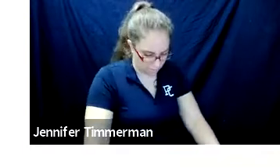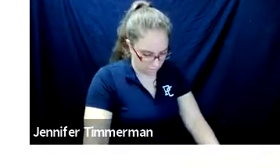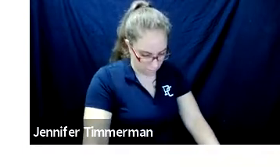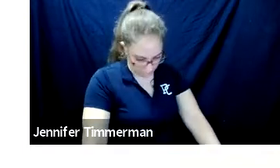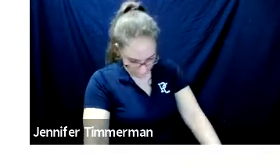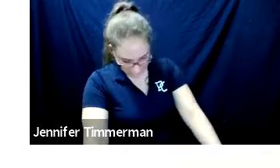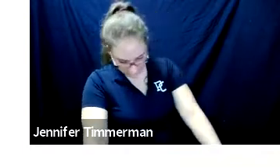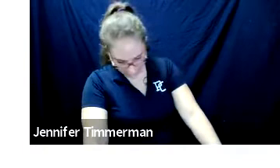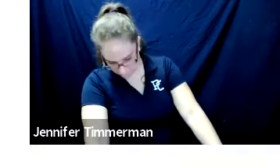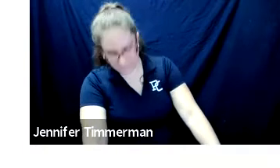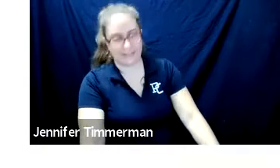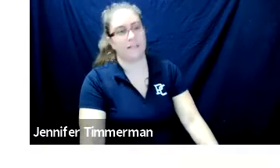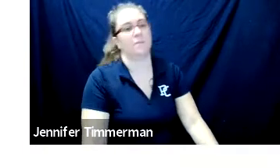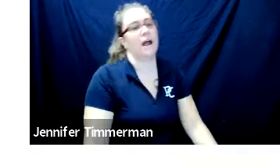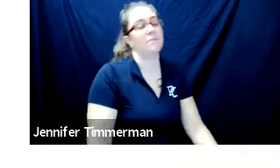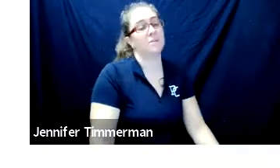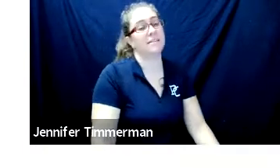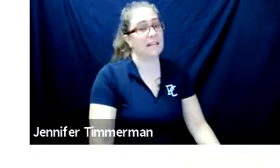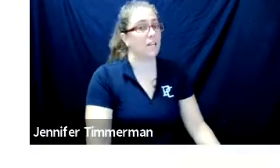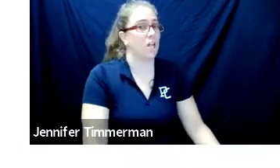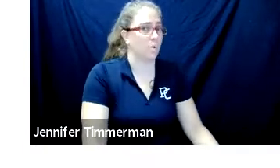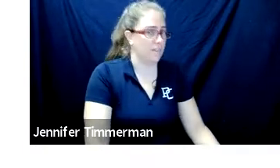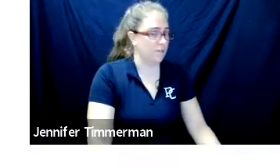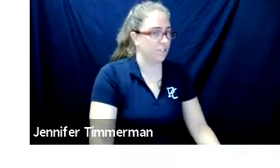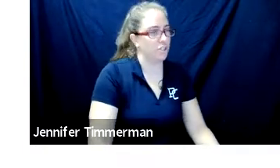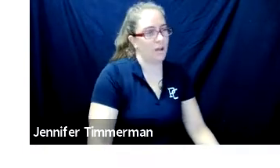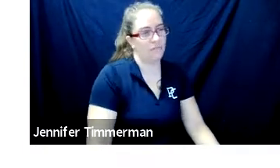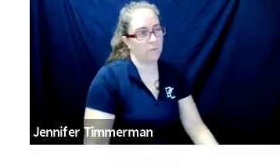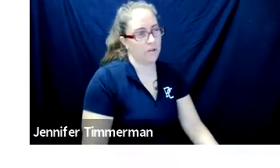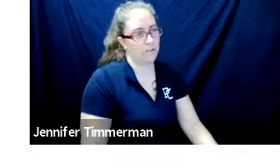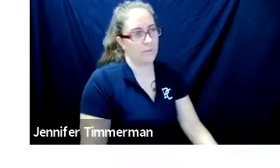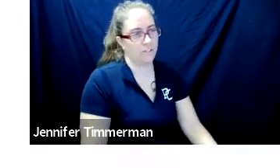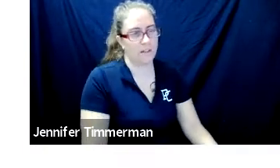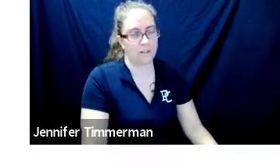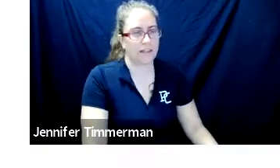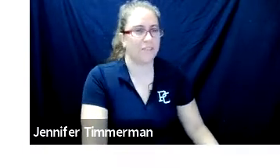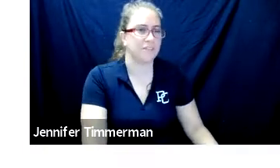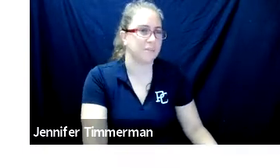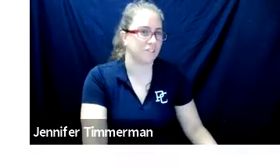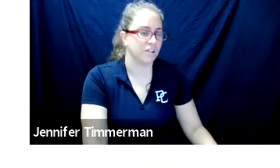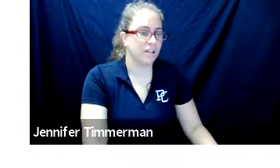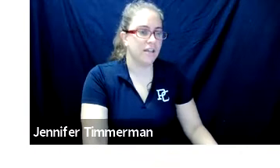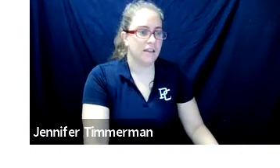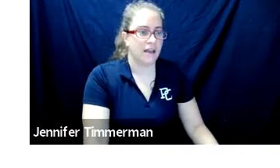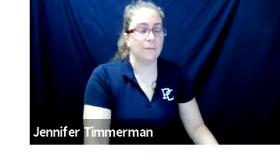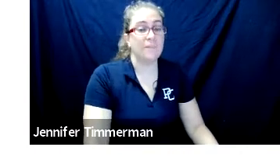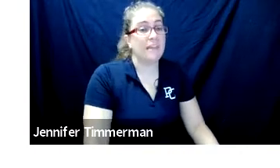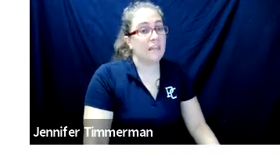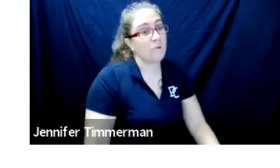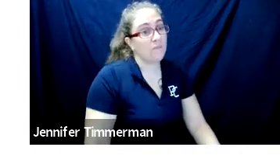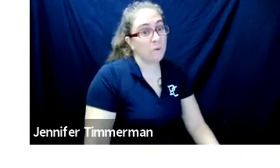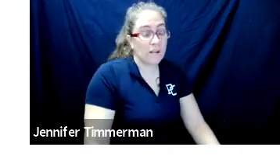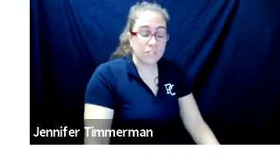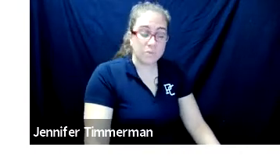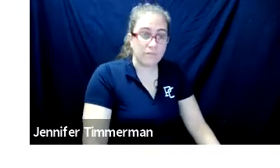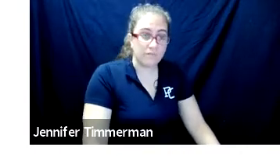my favorite, but it kind of gives you the idea. But I'm going to be signing along with you, so you don't have to worry too much about looking at this picture. If